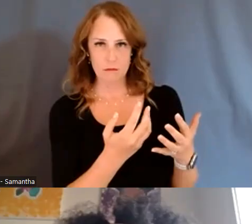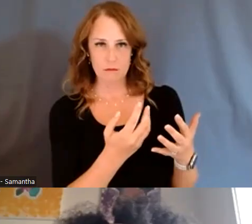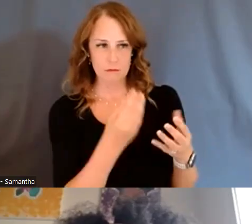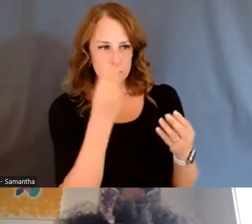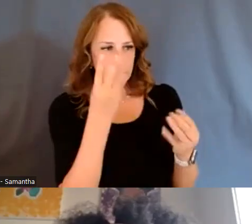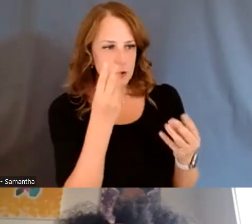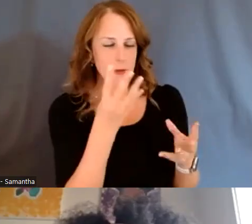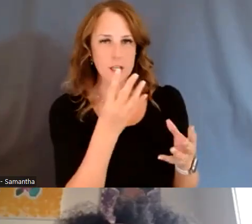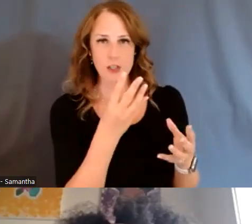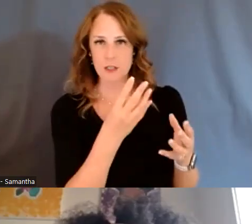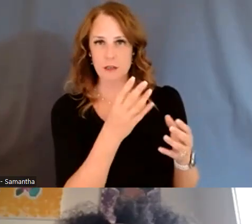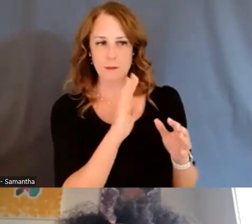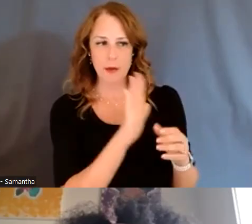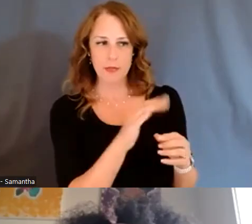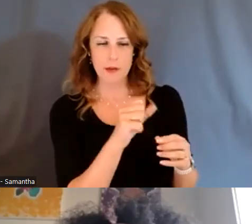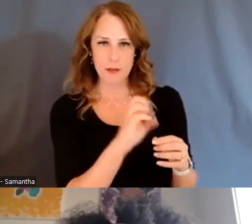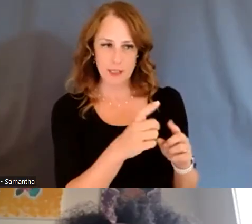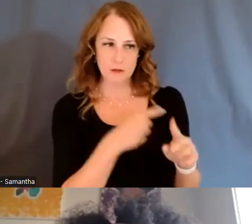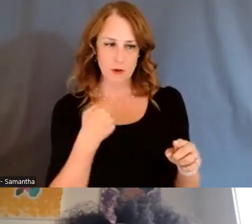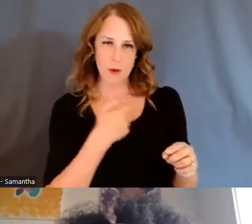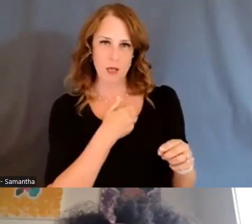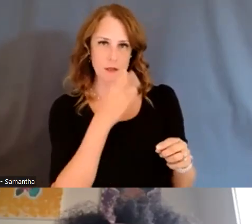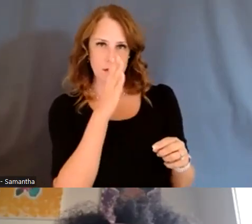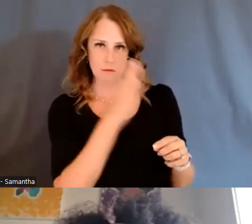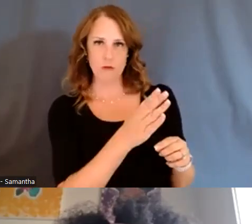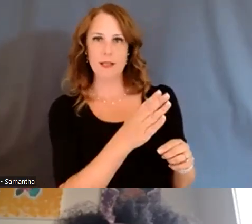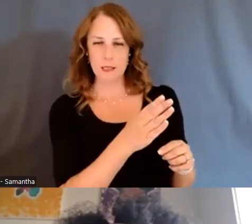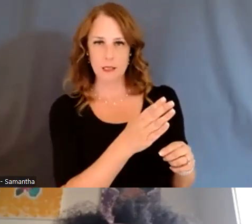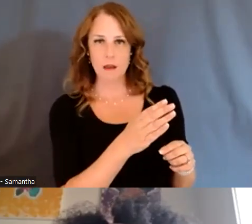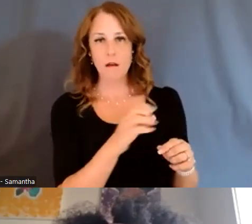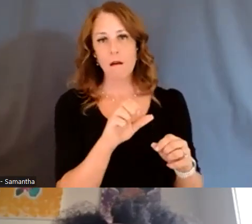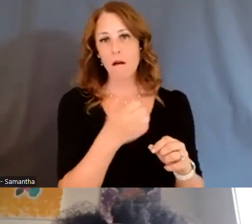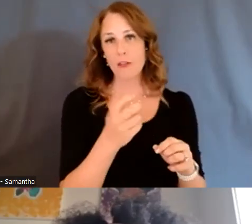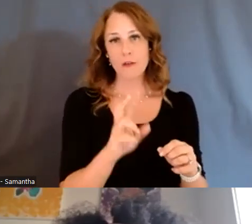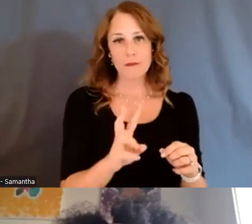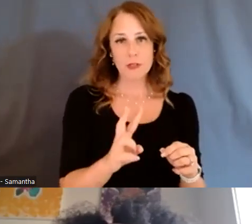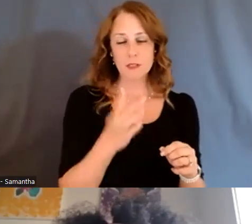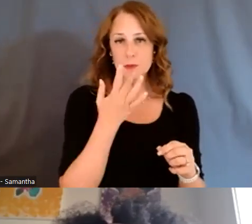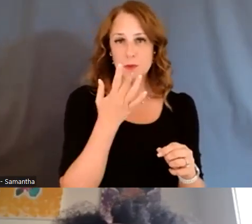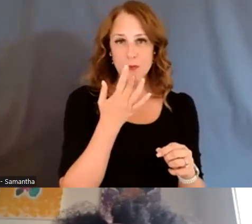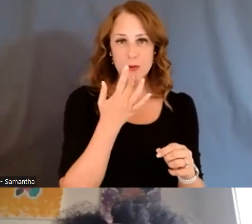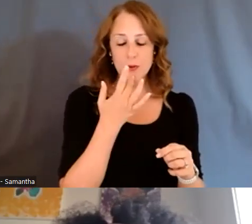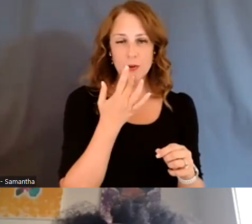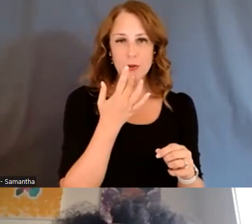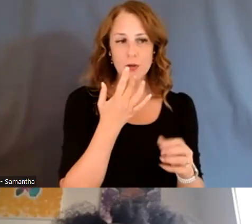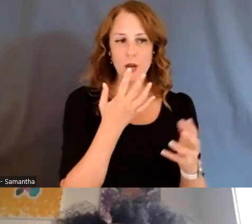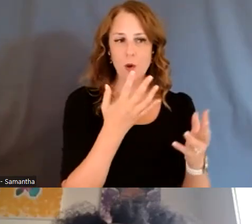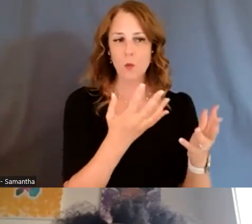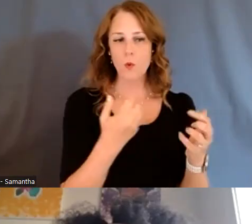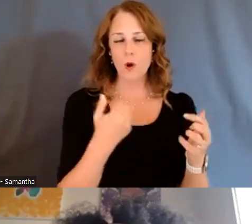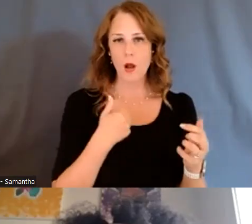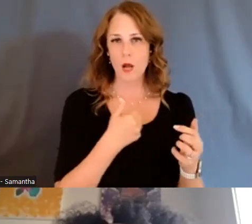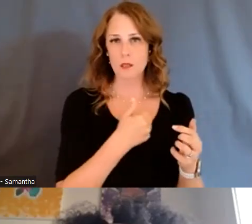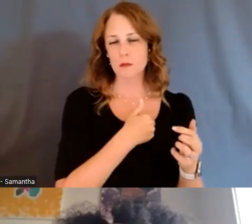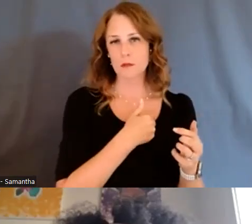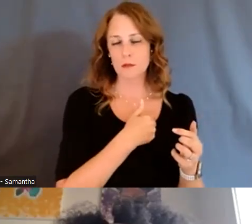and the updates in their case come from us directly to them. And there's some times that they want us